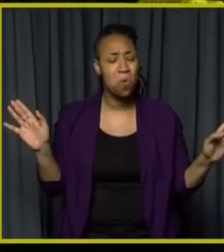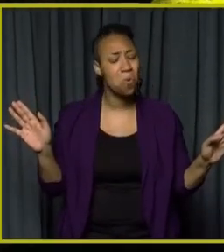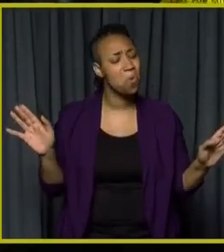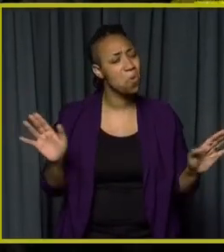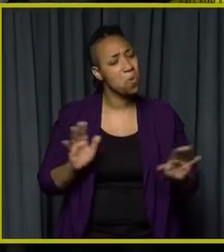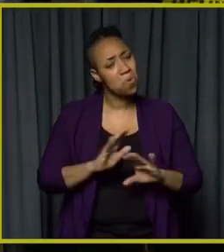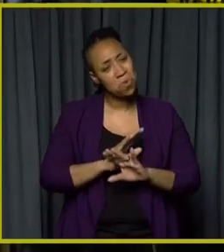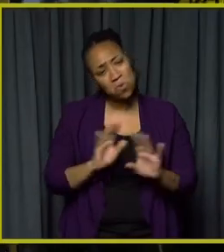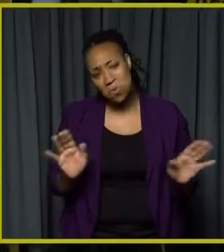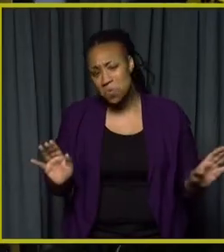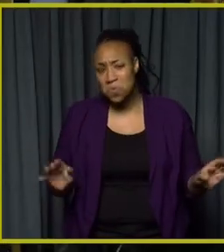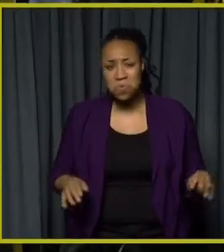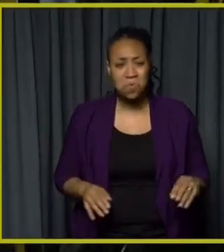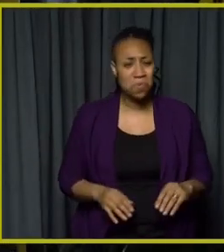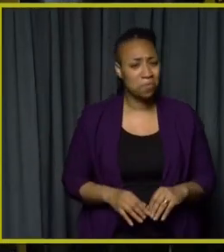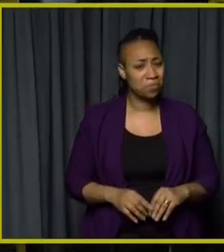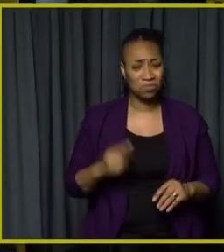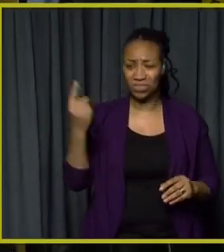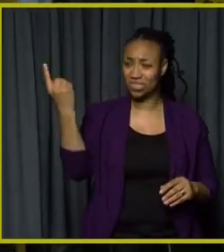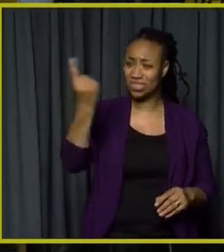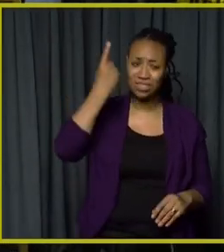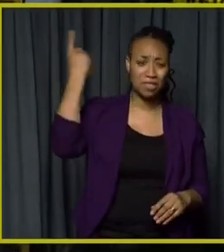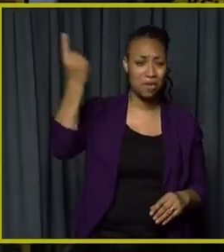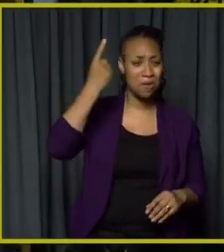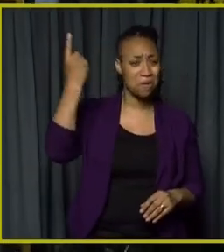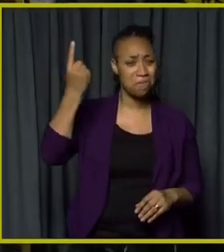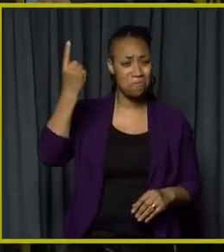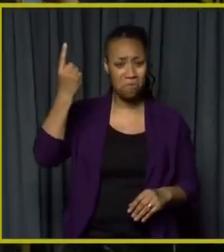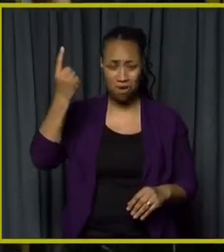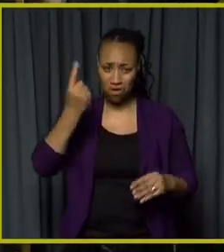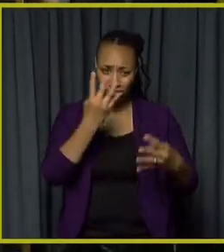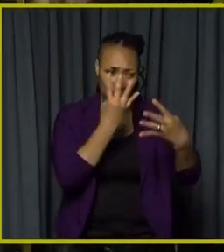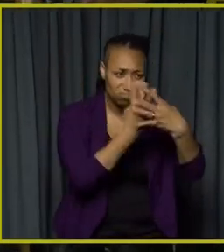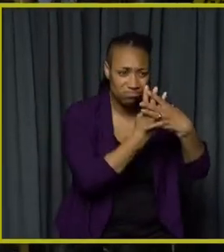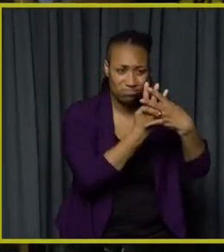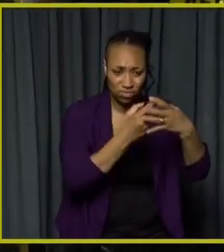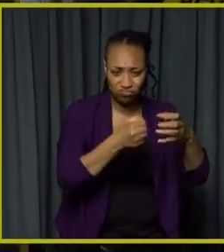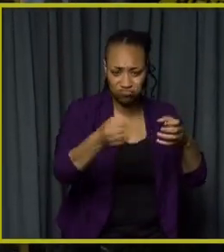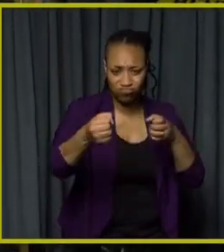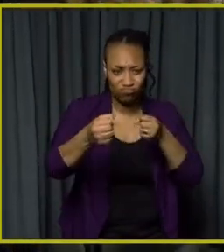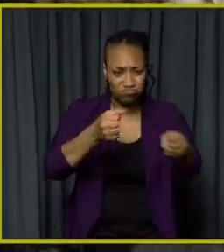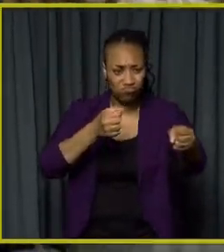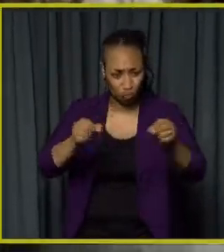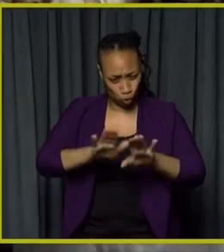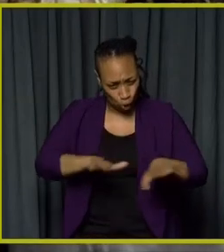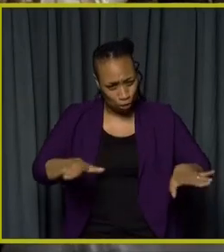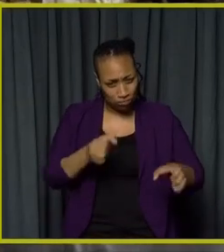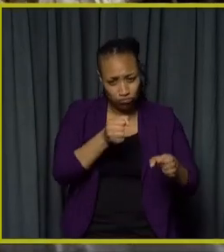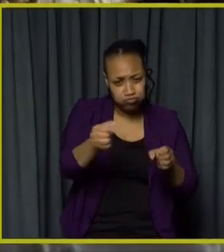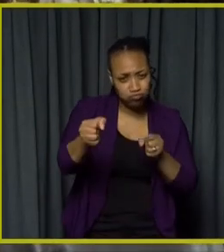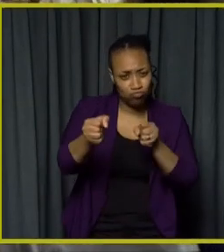Oh, somebody's detaining the children, and it's gone on.